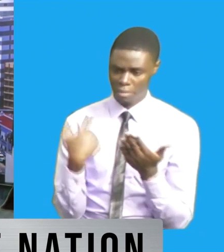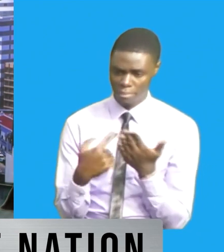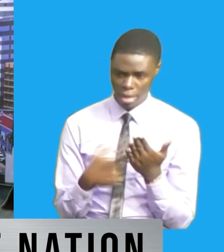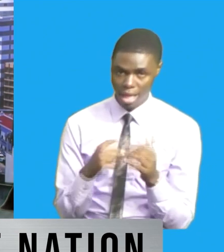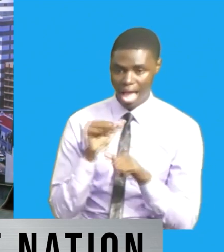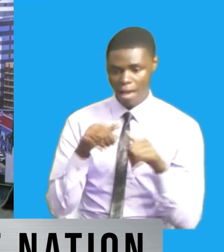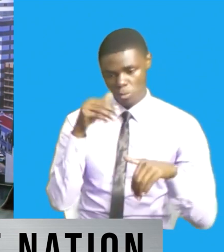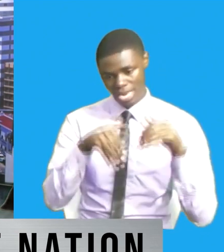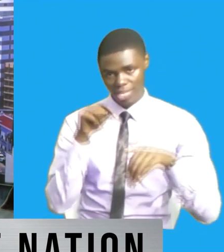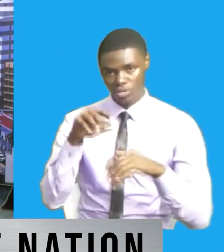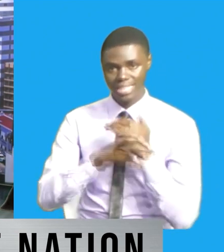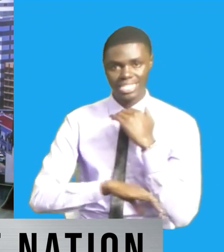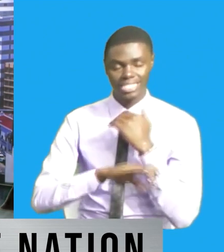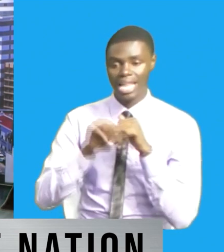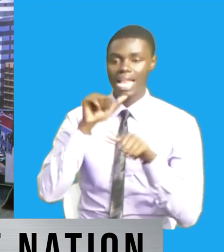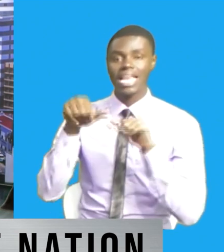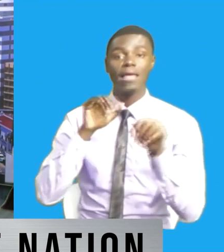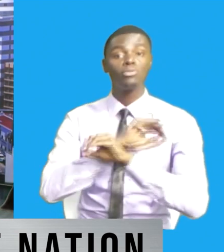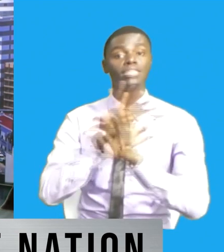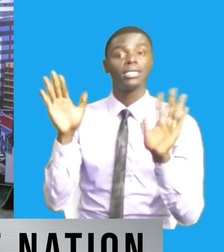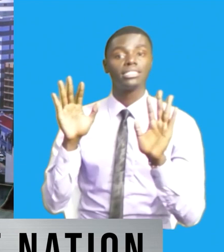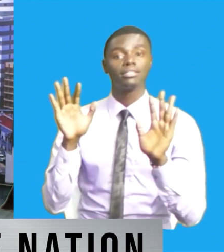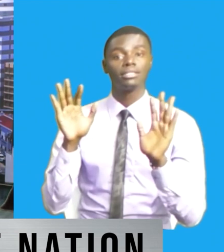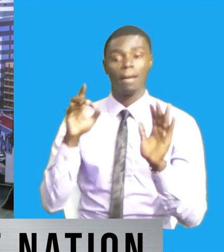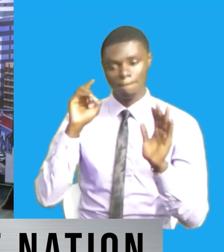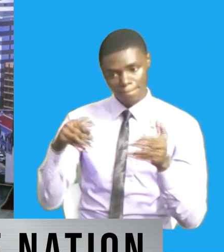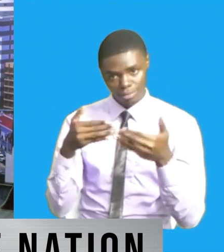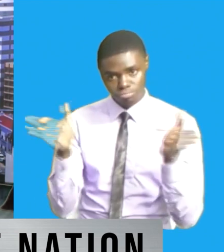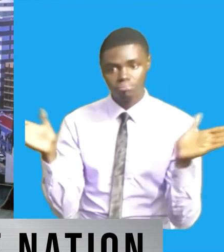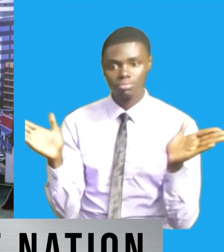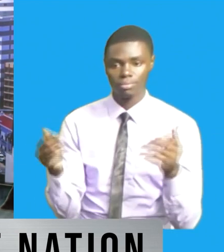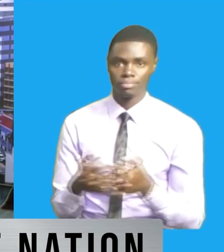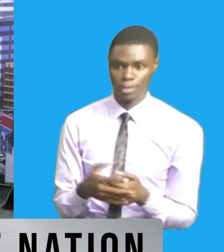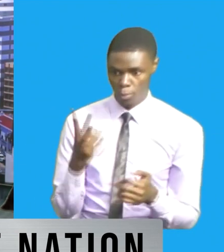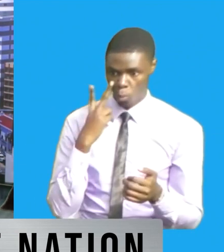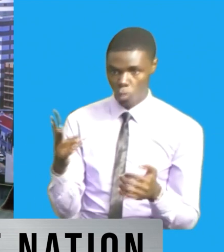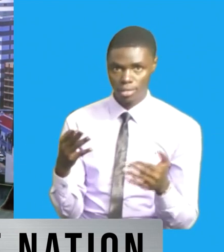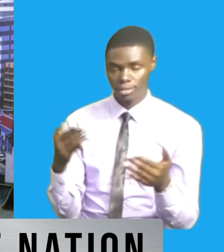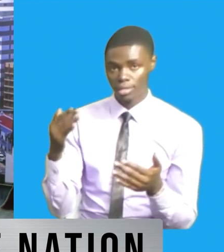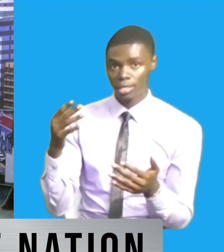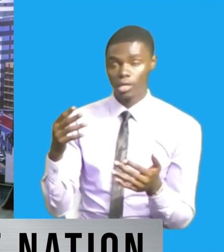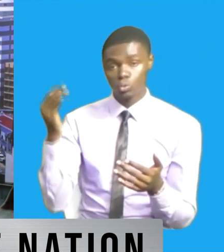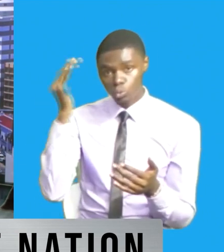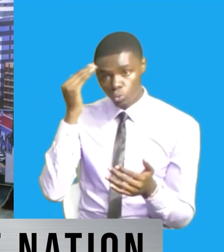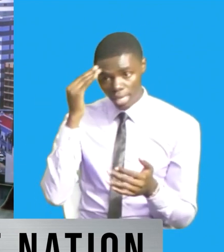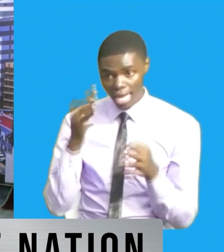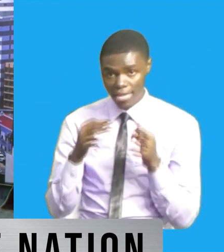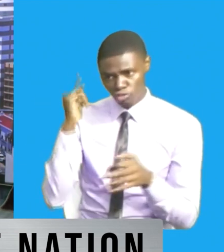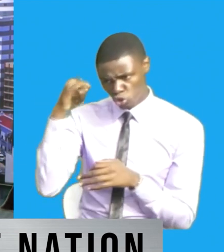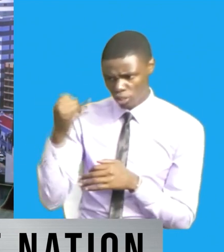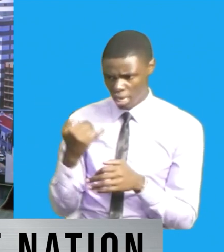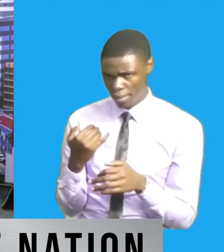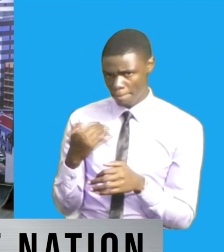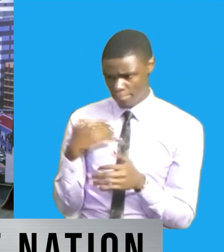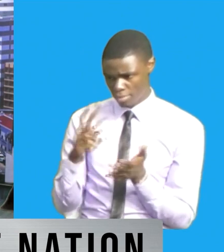about elections in this country must be about transparency. Inatakiwa ifunguke, JONA. Inatakiwa tujue kama JONA ulinishinda na